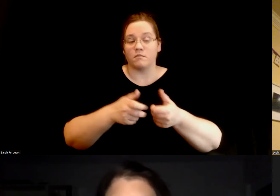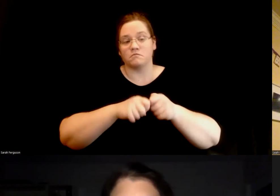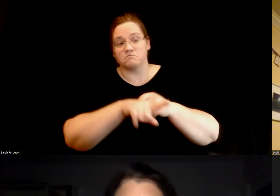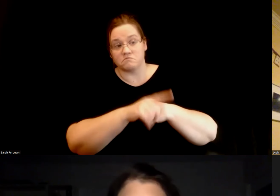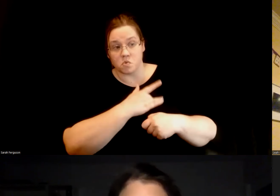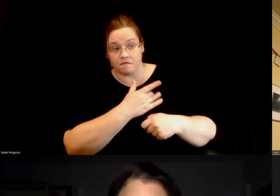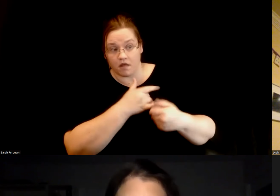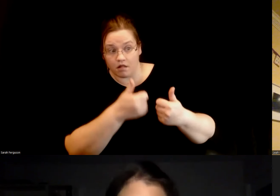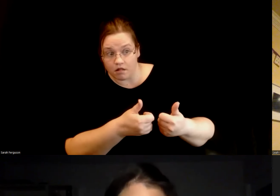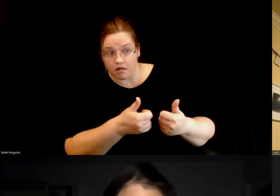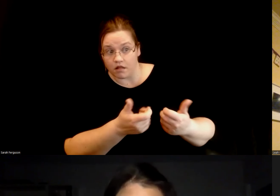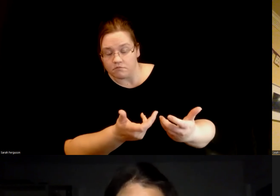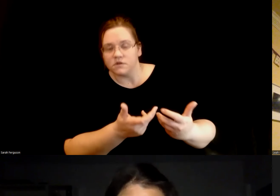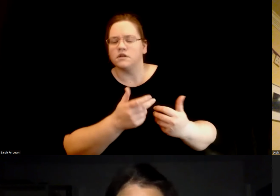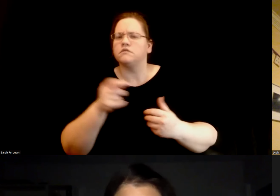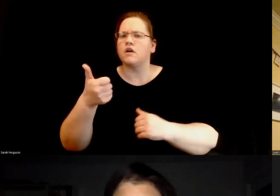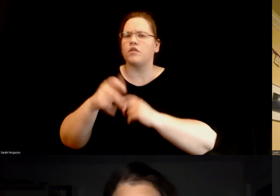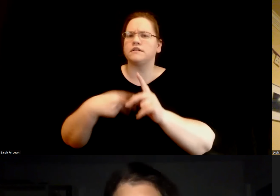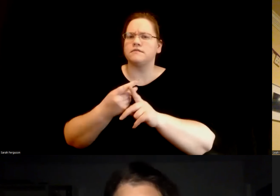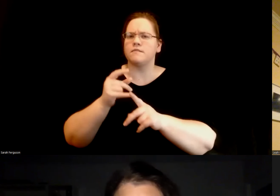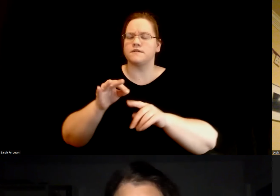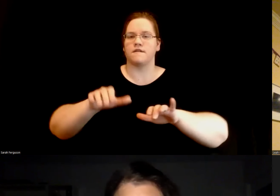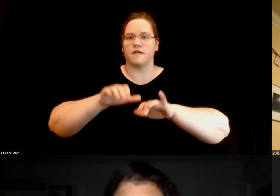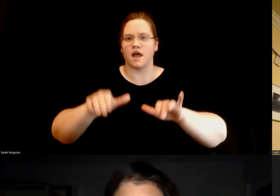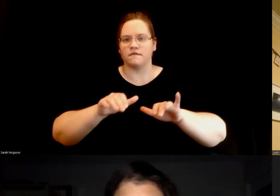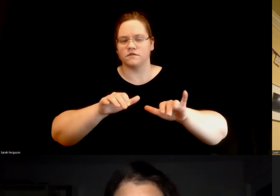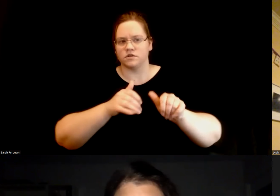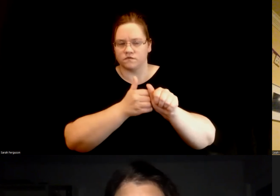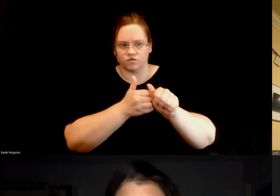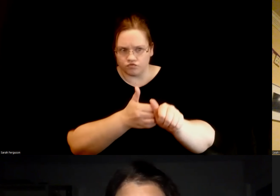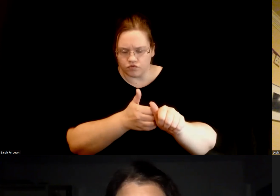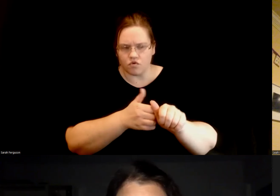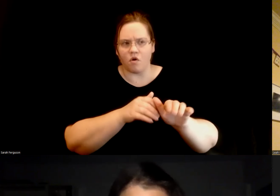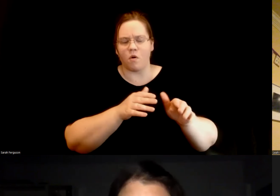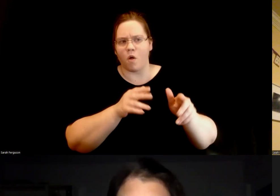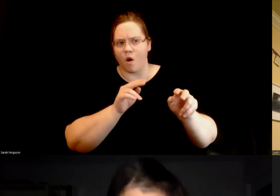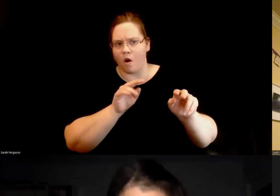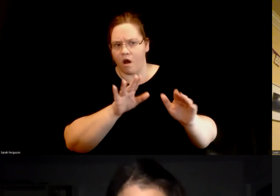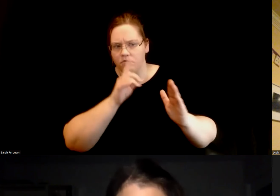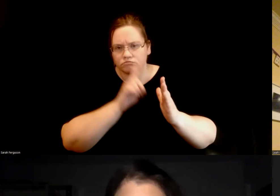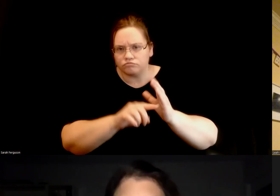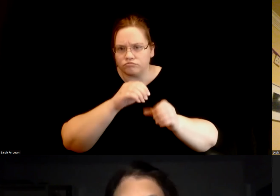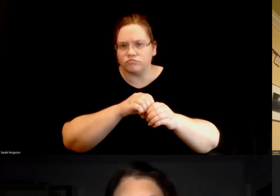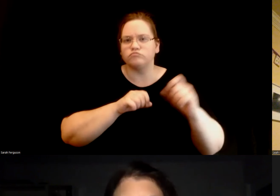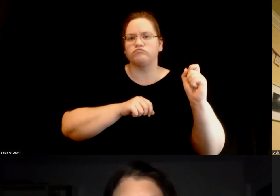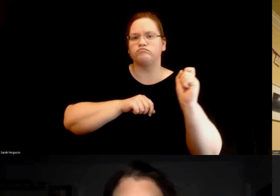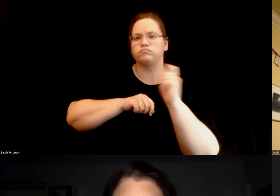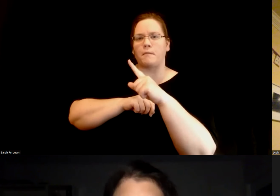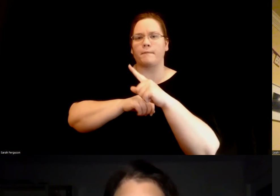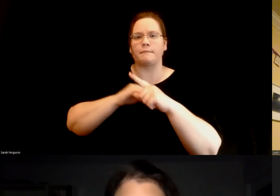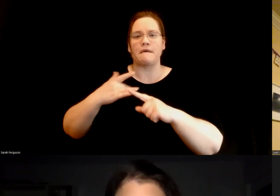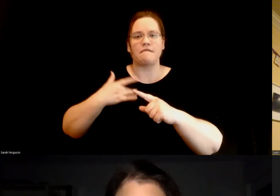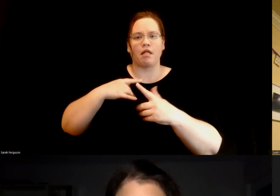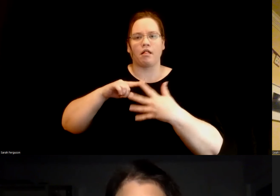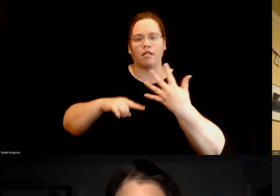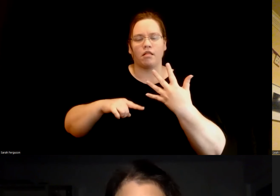today? And there are other types of active surveillance programs where you would submit symptoms. There's the